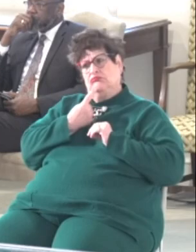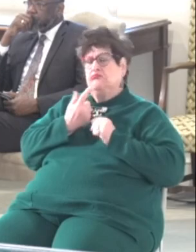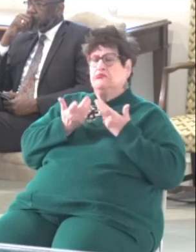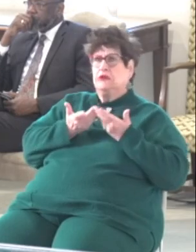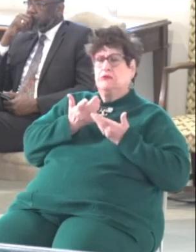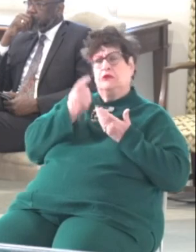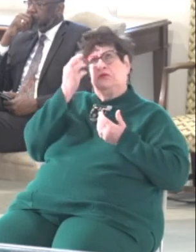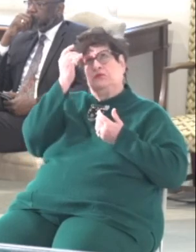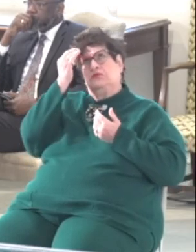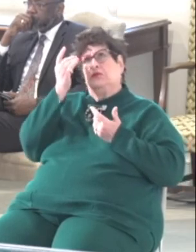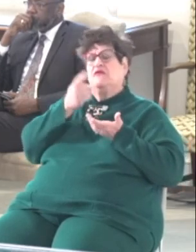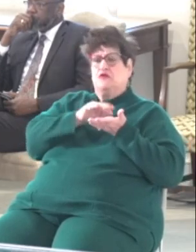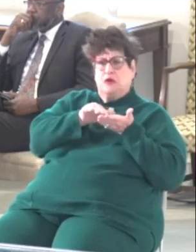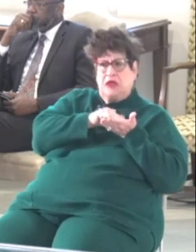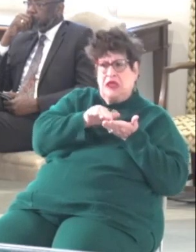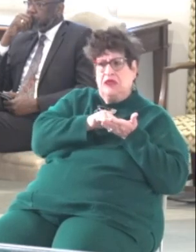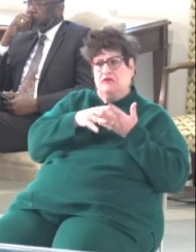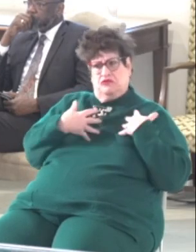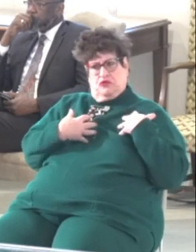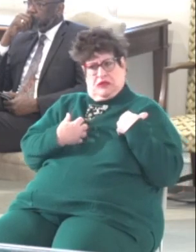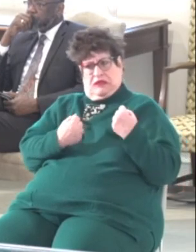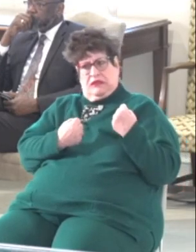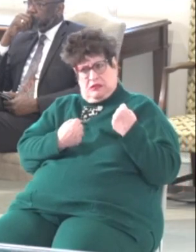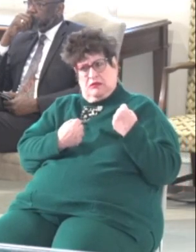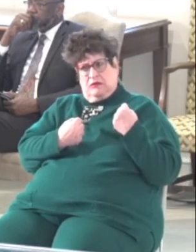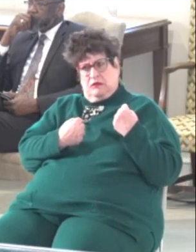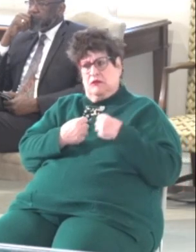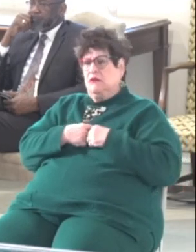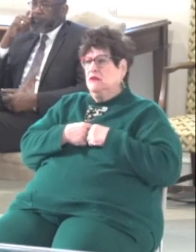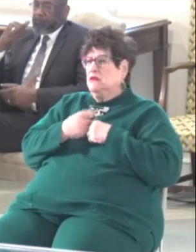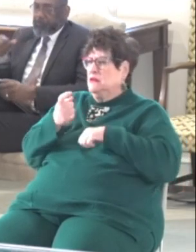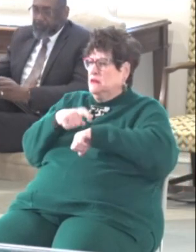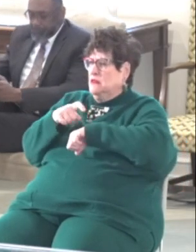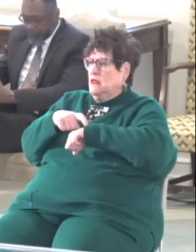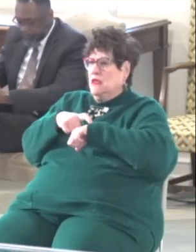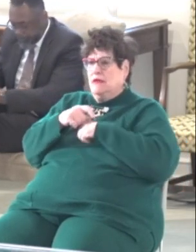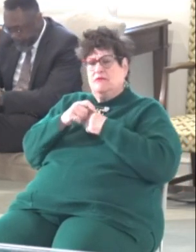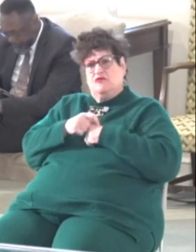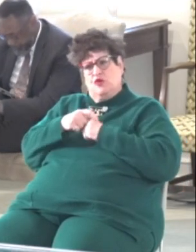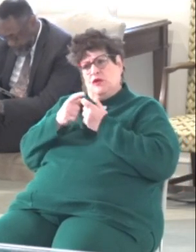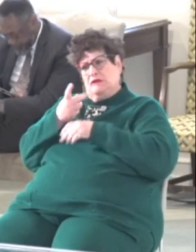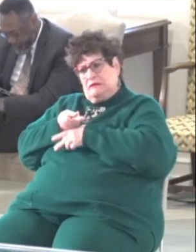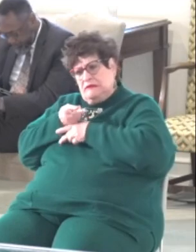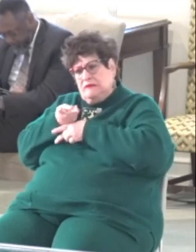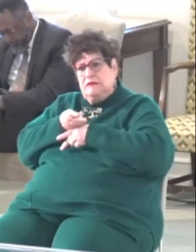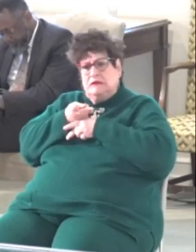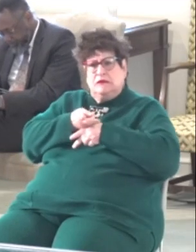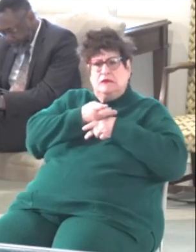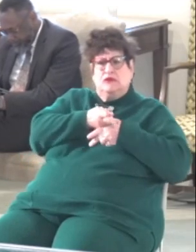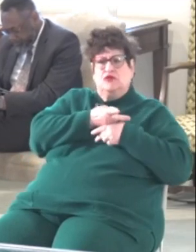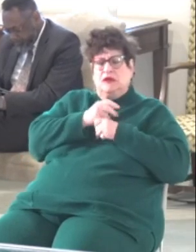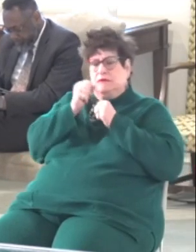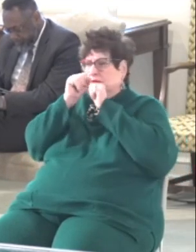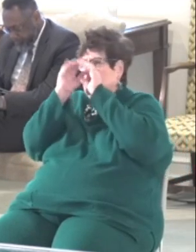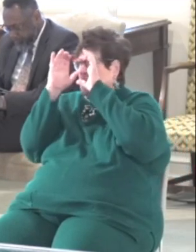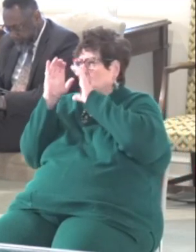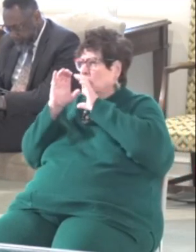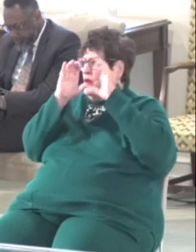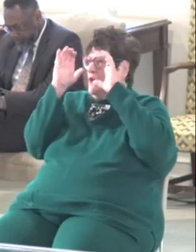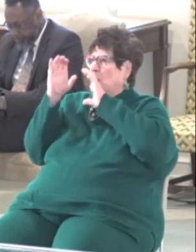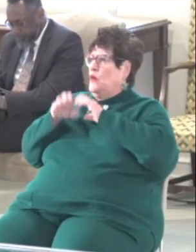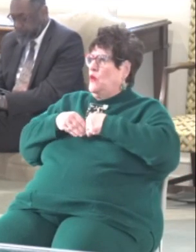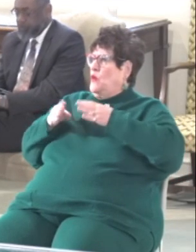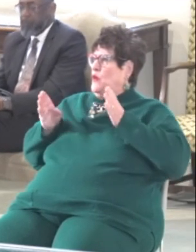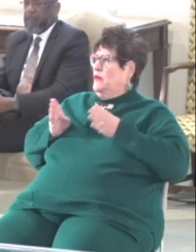and healing. It's a time for tending our wounds and opening our eyes and our spirits to